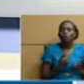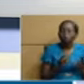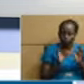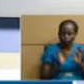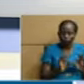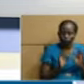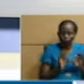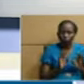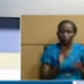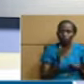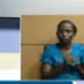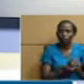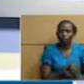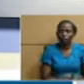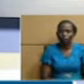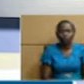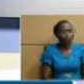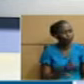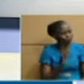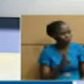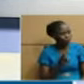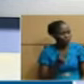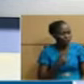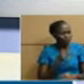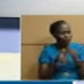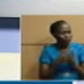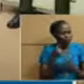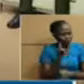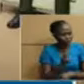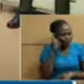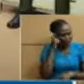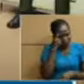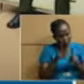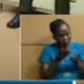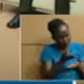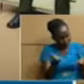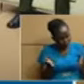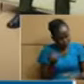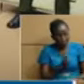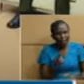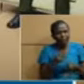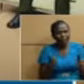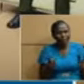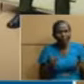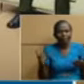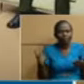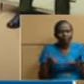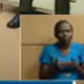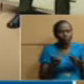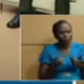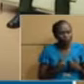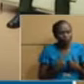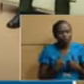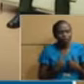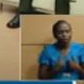some. Let me throw this across, because I have only government people in here apart from Fred. You've done this study, you have this